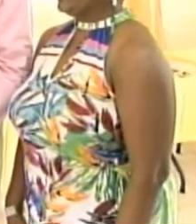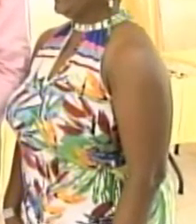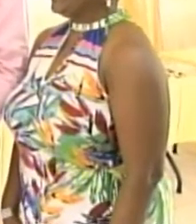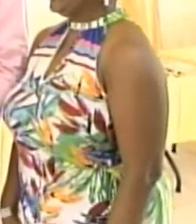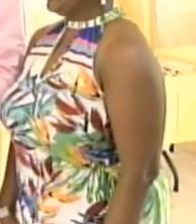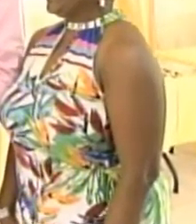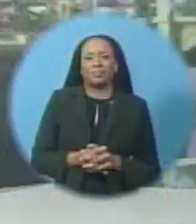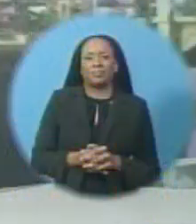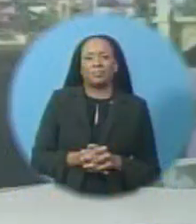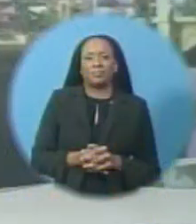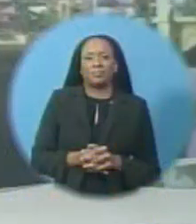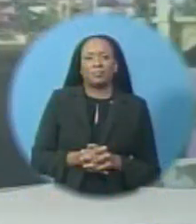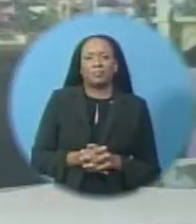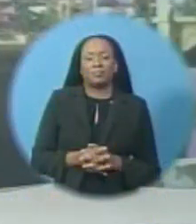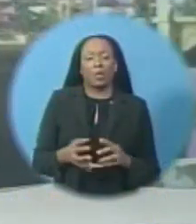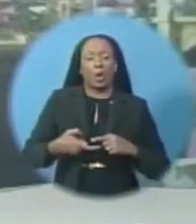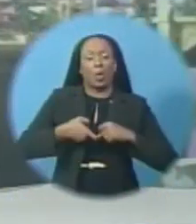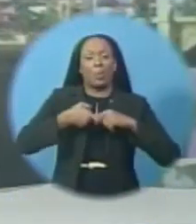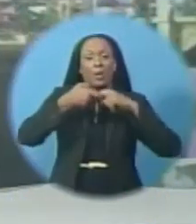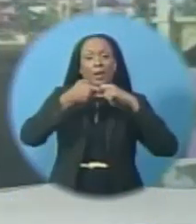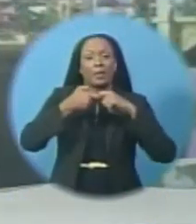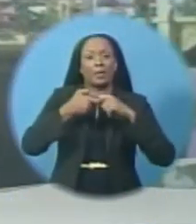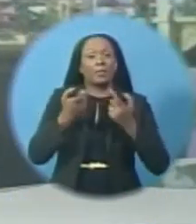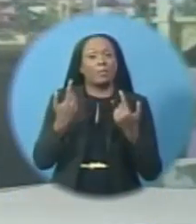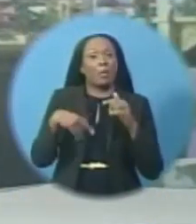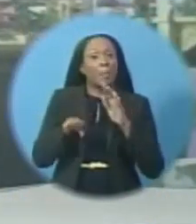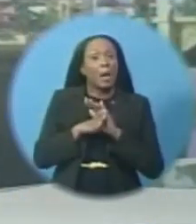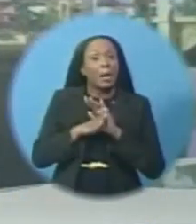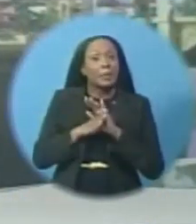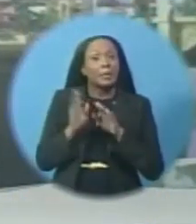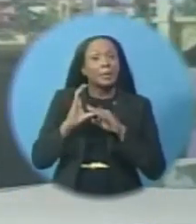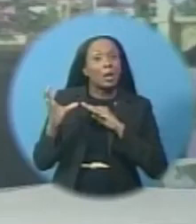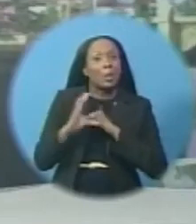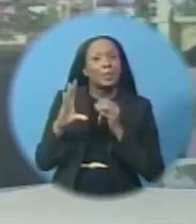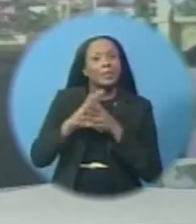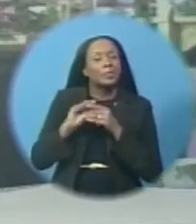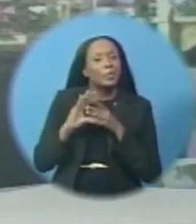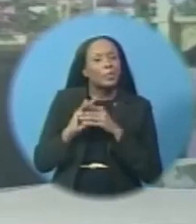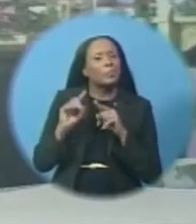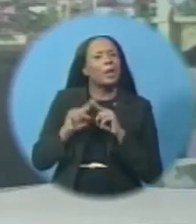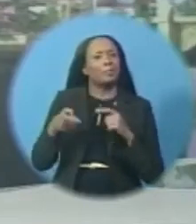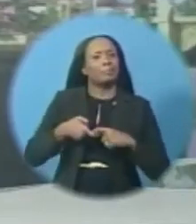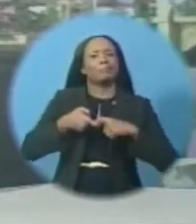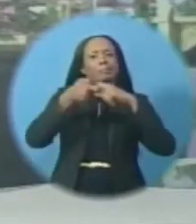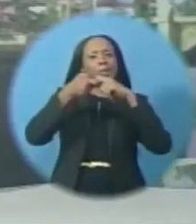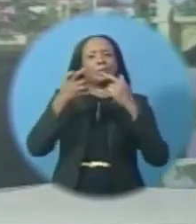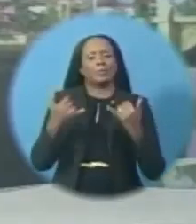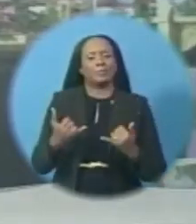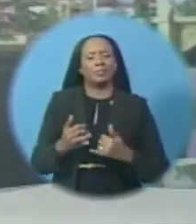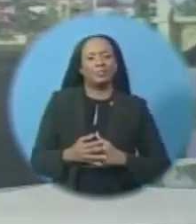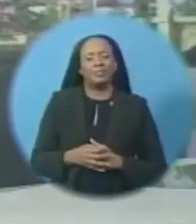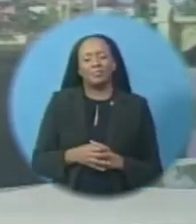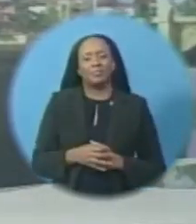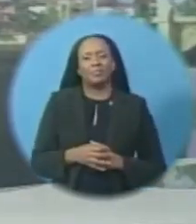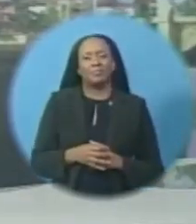Phillips, Cbc News. Thanks, Rianne. Well, after the break, we'll take a look at stories making headlines across our region.